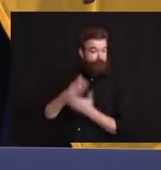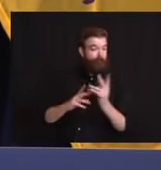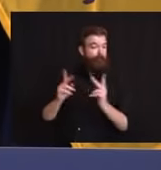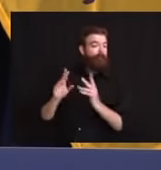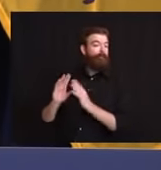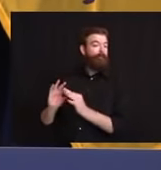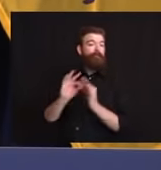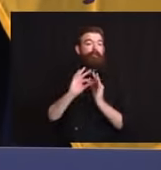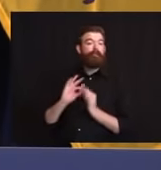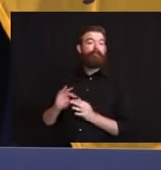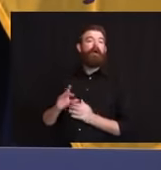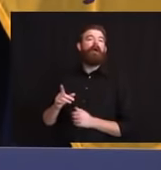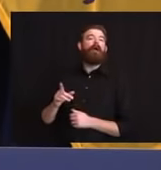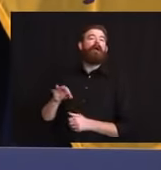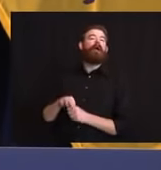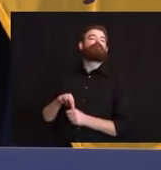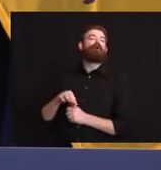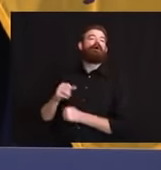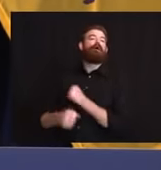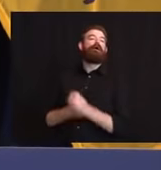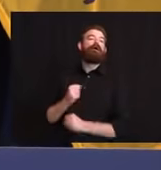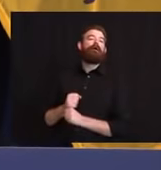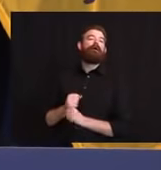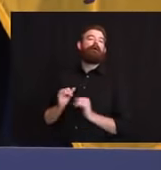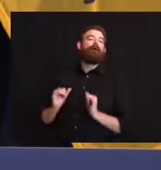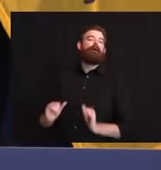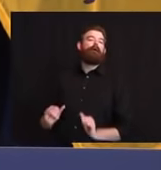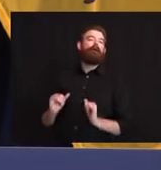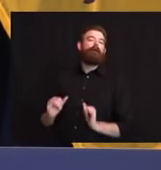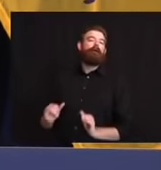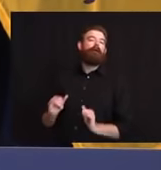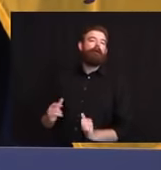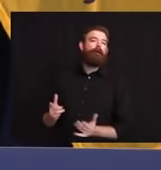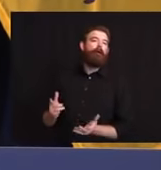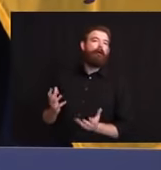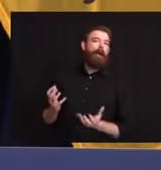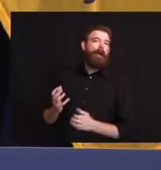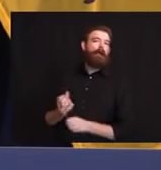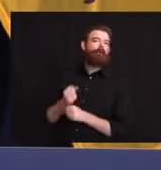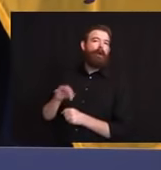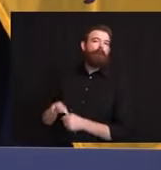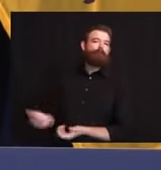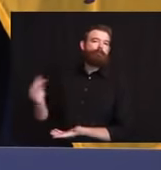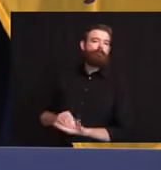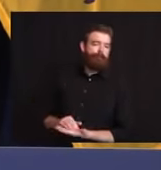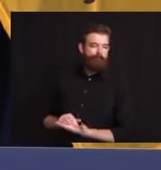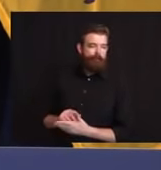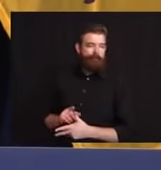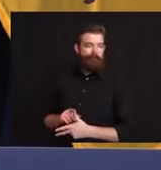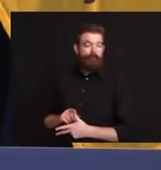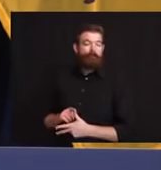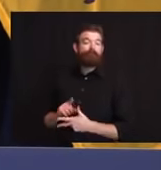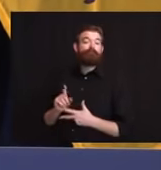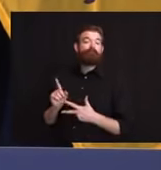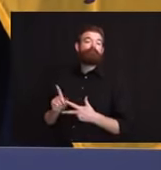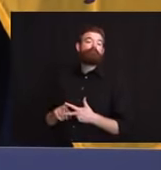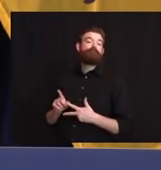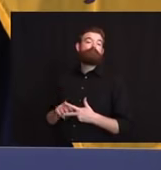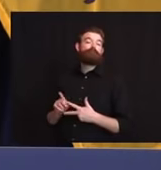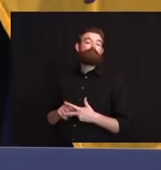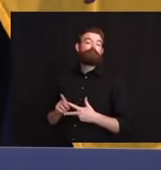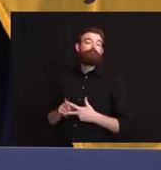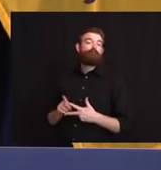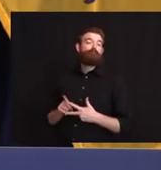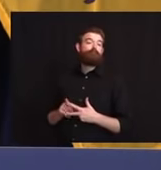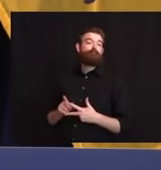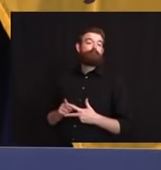next year, and the rebate costs about $350 million, according to sources. It can be criticized as a pretty transparent wealth transfer. Do you have a